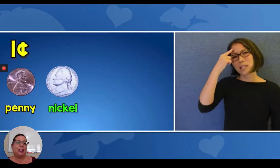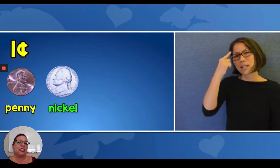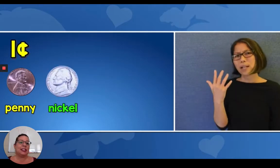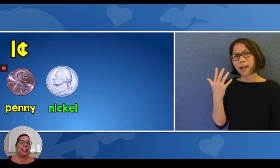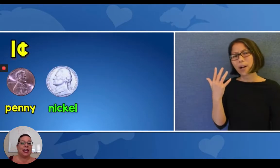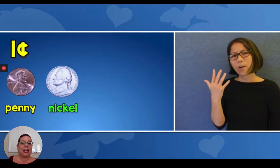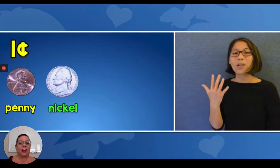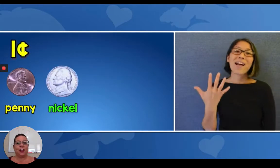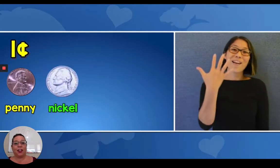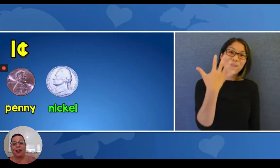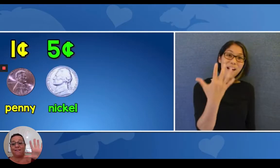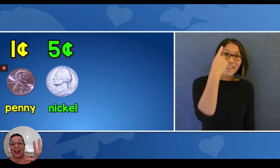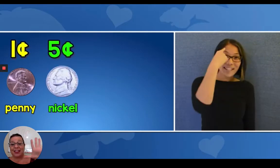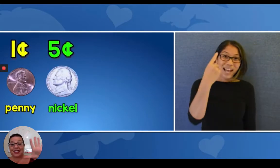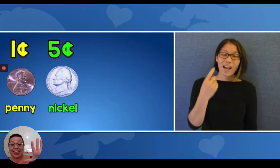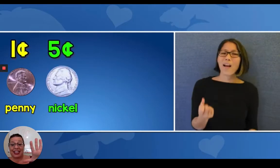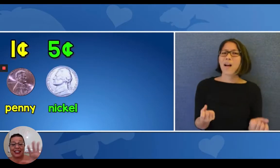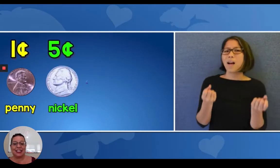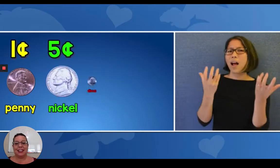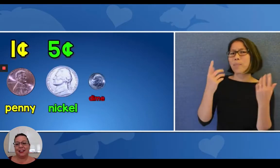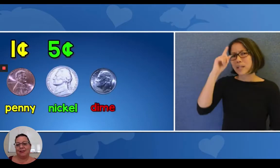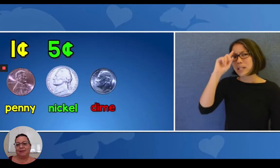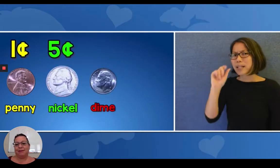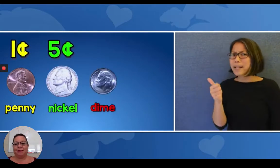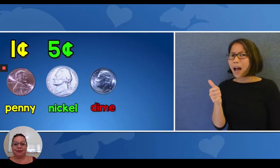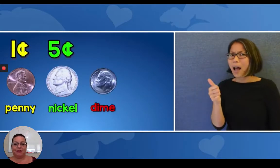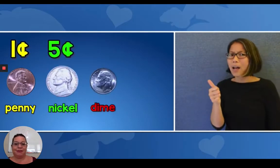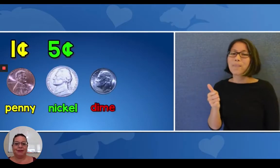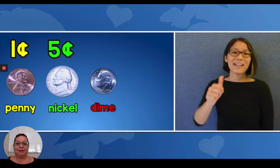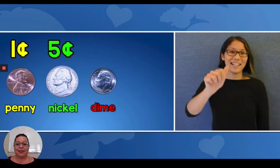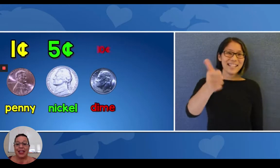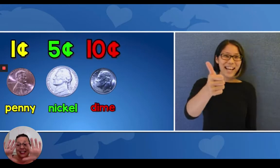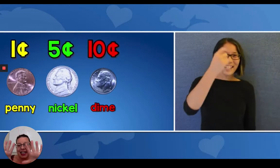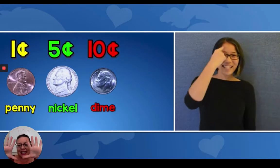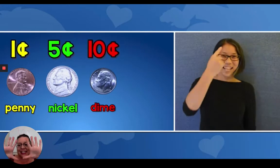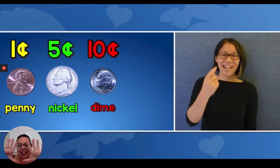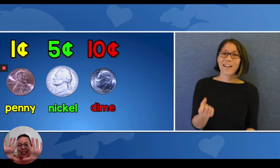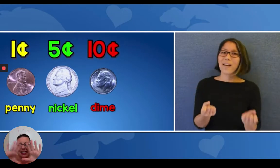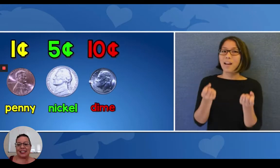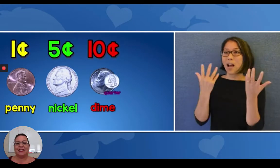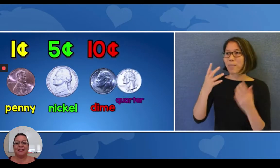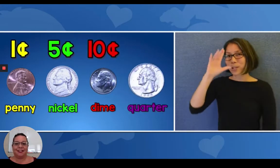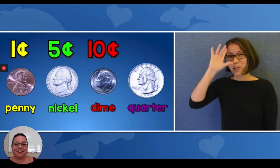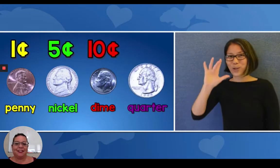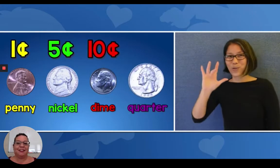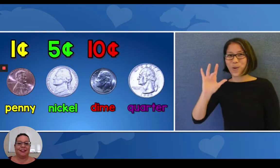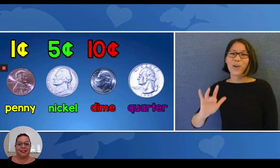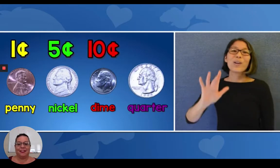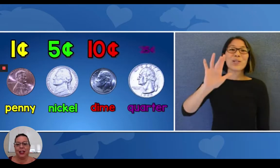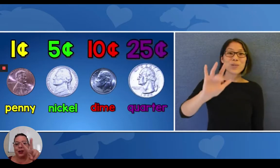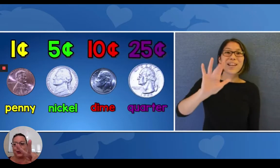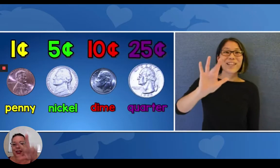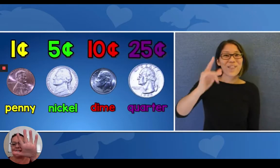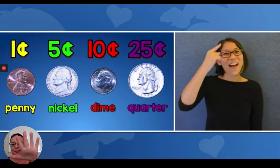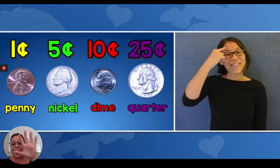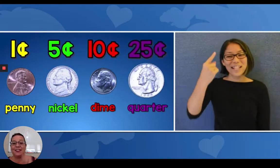much is a nickel? 5 cents. How much is a dime? 10 cents. How much is a